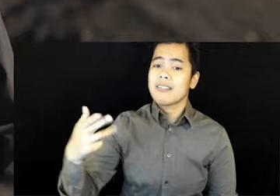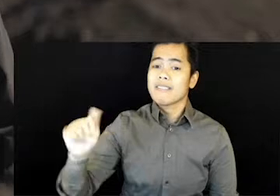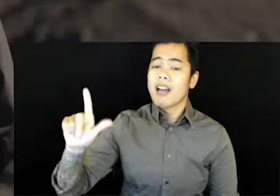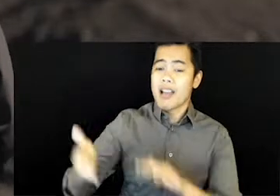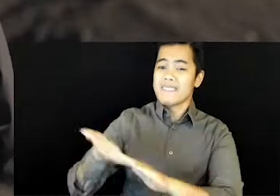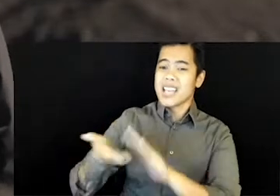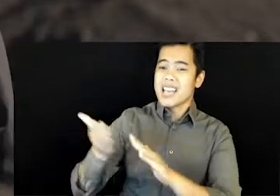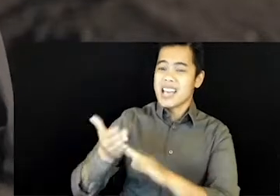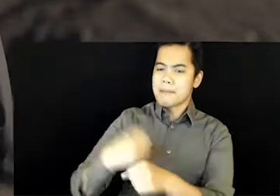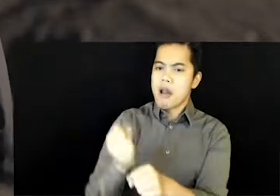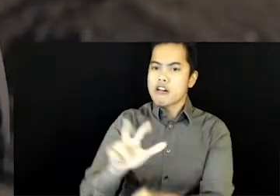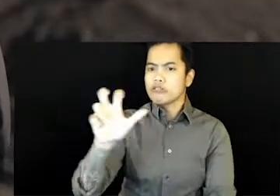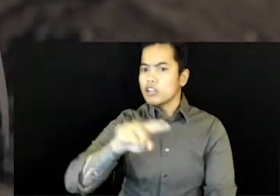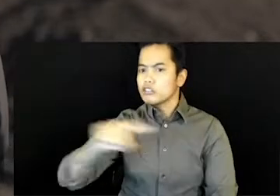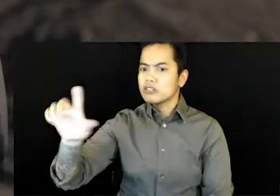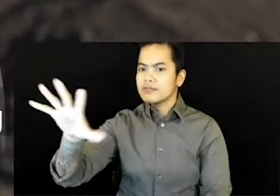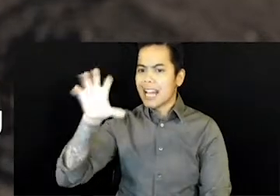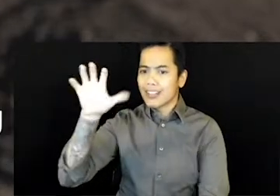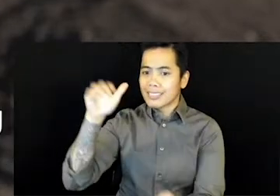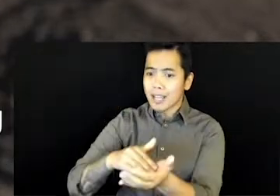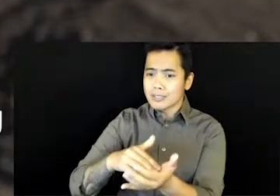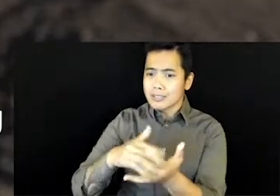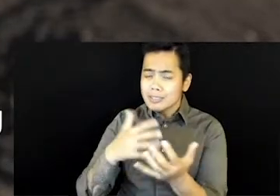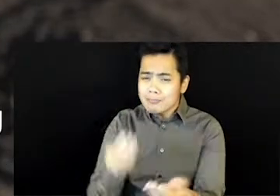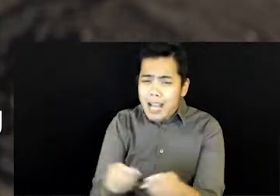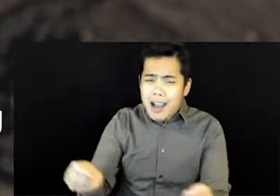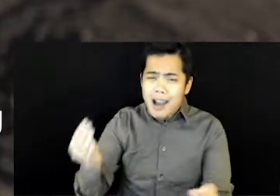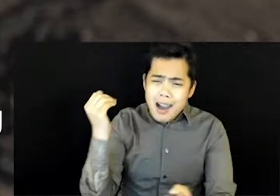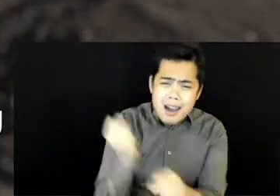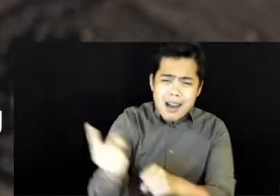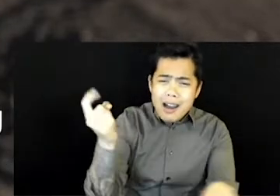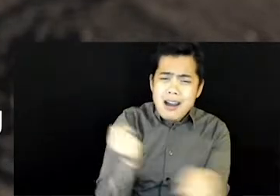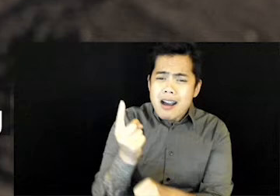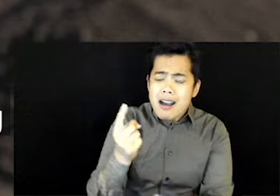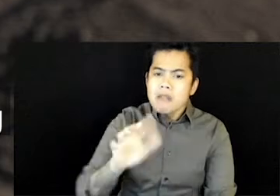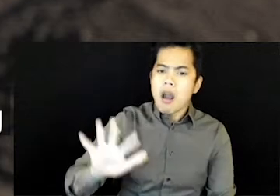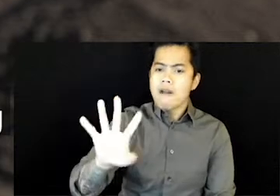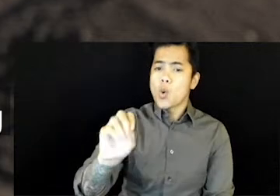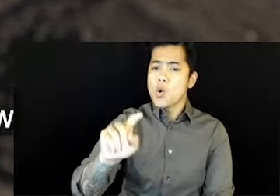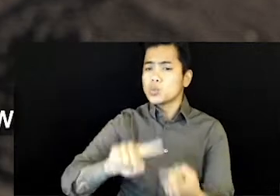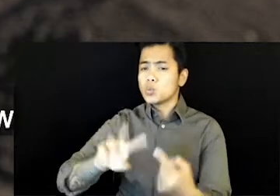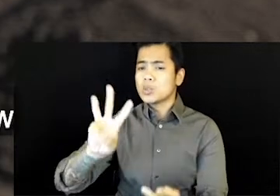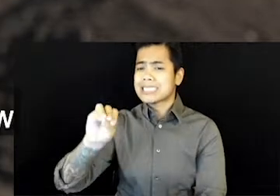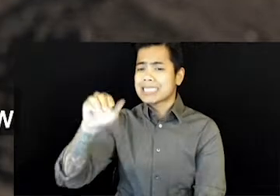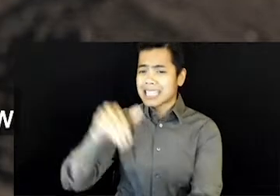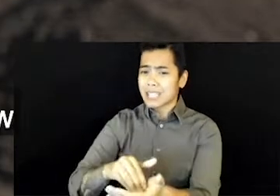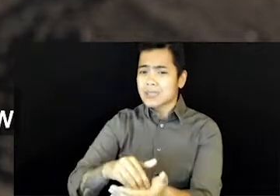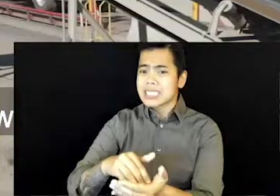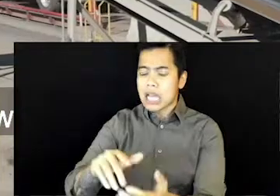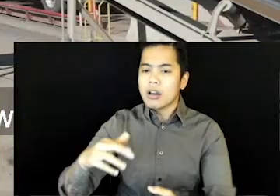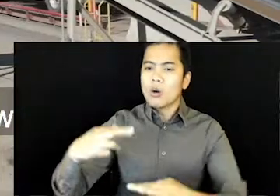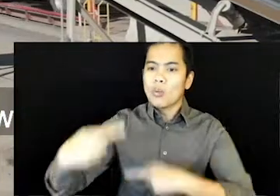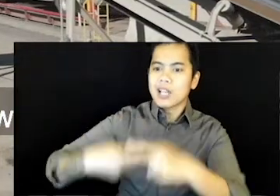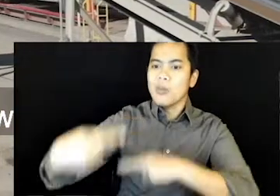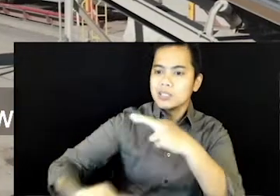makes 300 to 500,000 tons of material each year, consuming around 40 to 60,000 tons of recycled asphalt paving. The